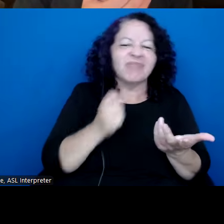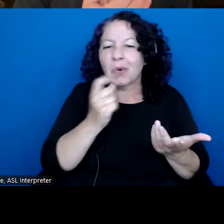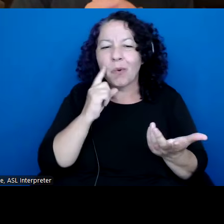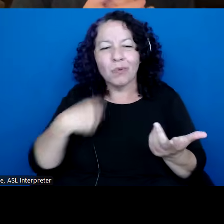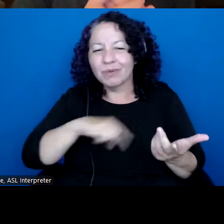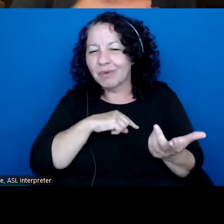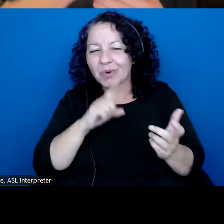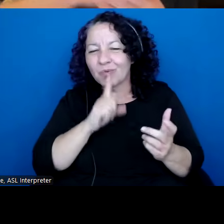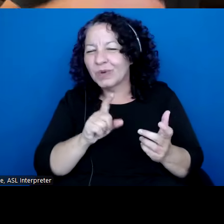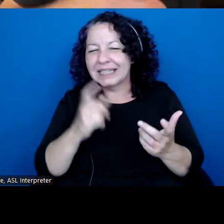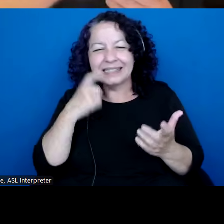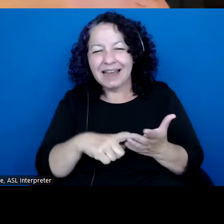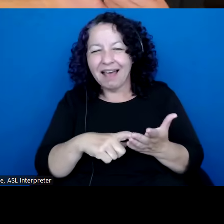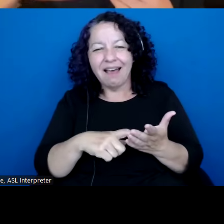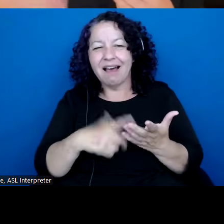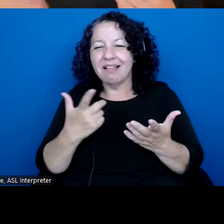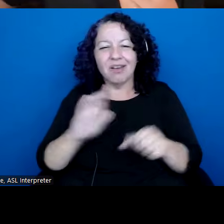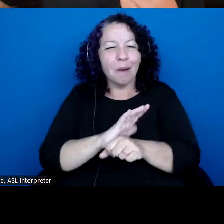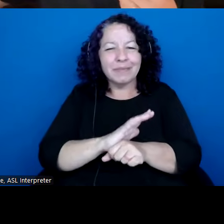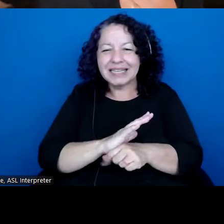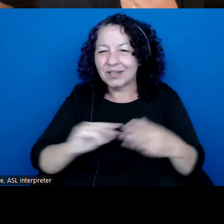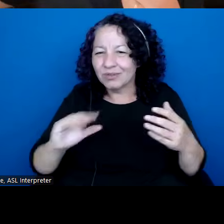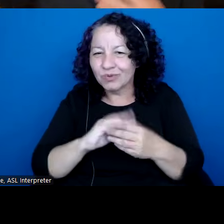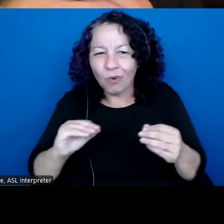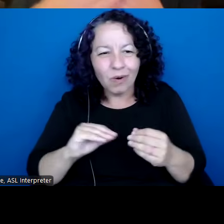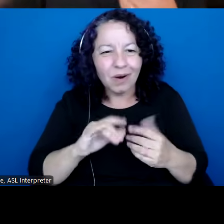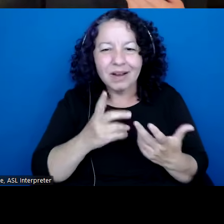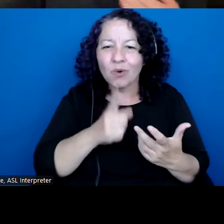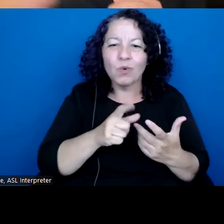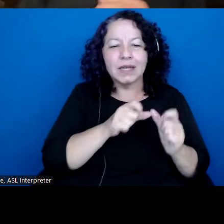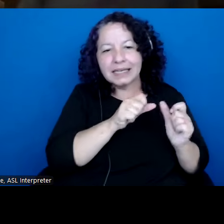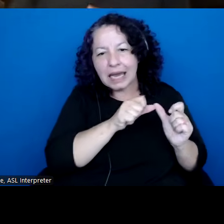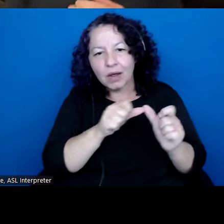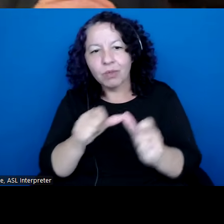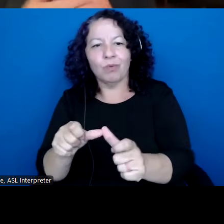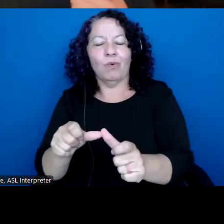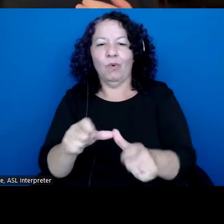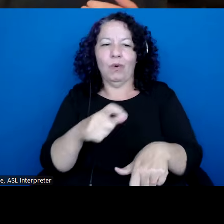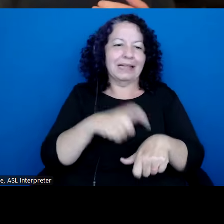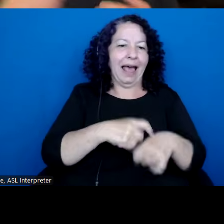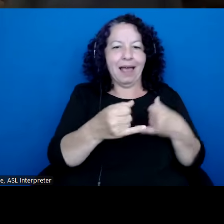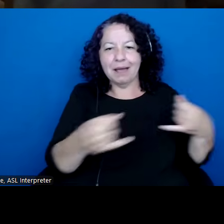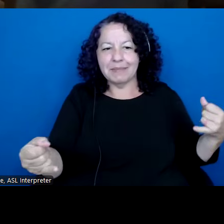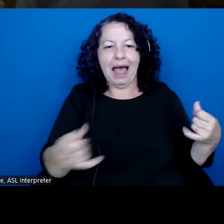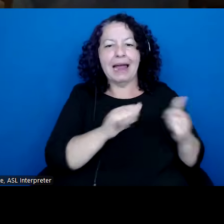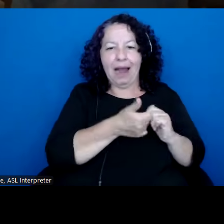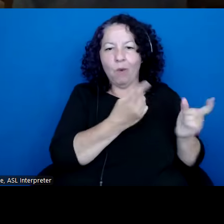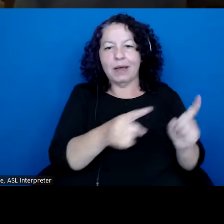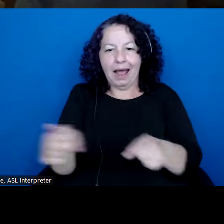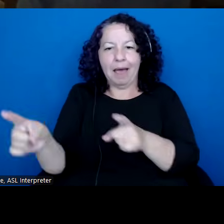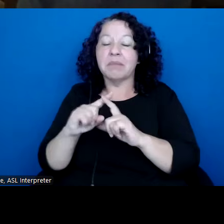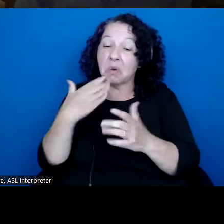where we can really tell a complete story that moves through time and tells us about the evolving beer culture. But I think it's a good goal for the